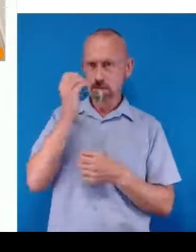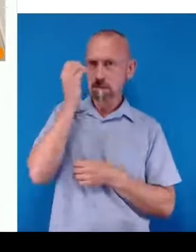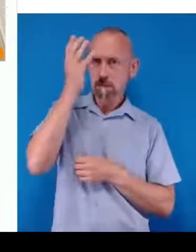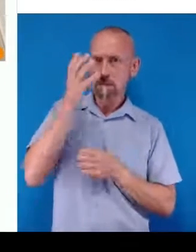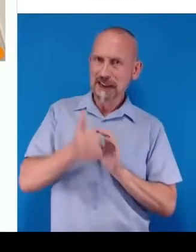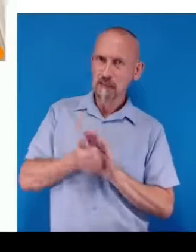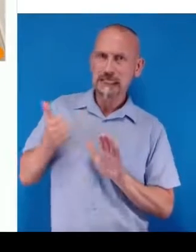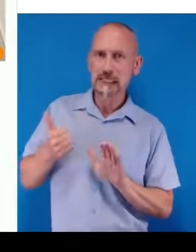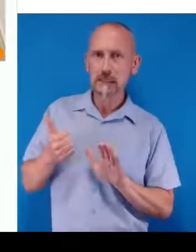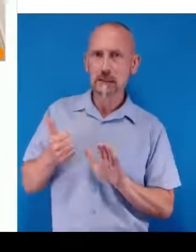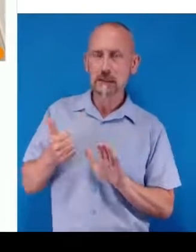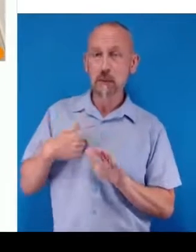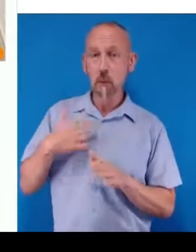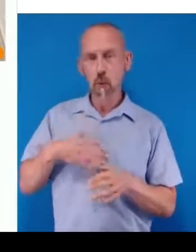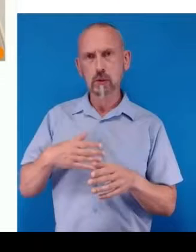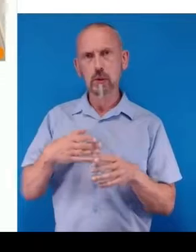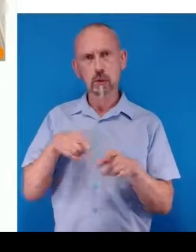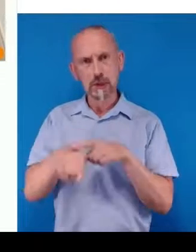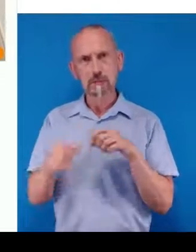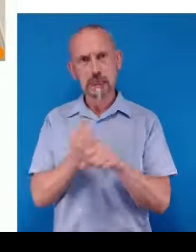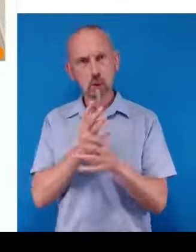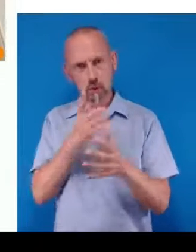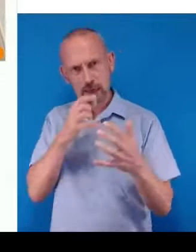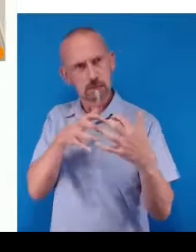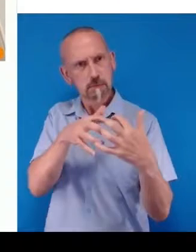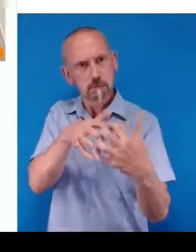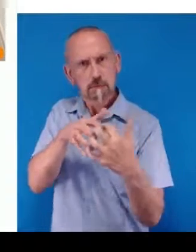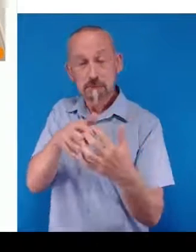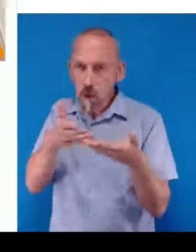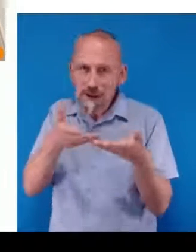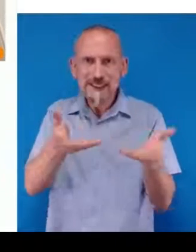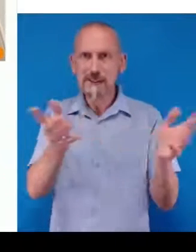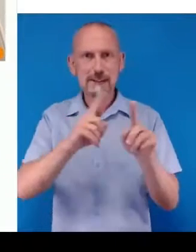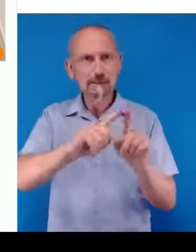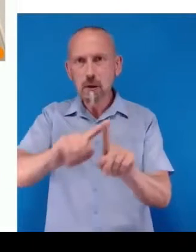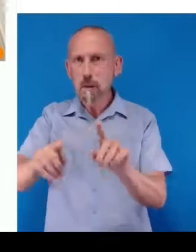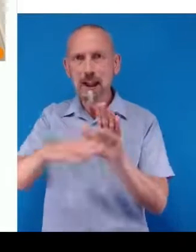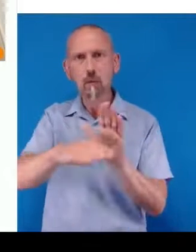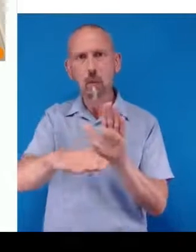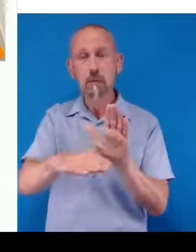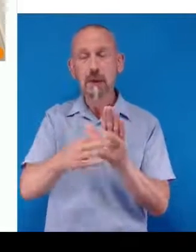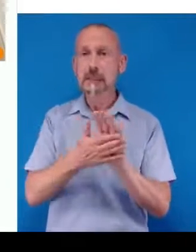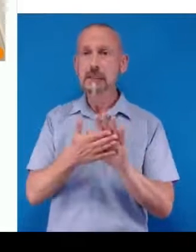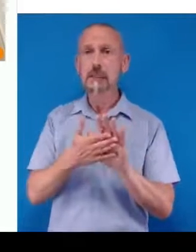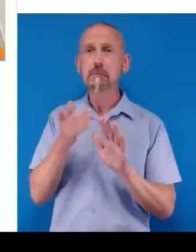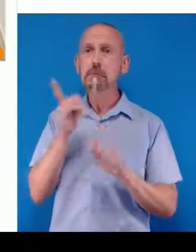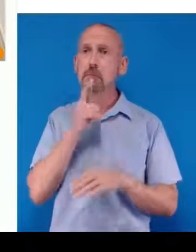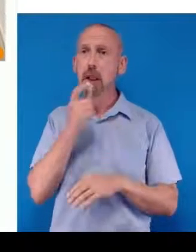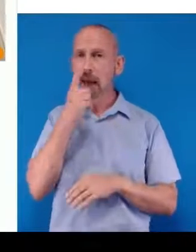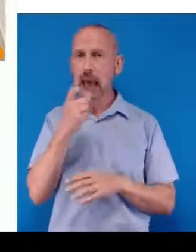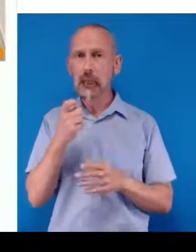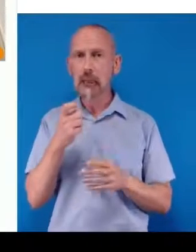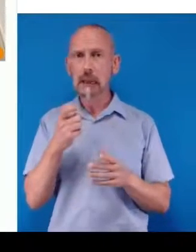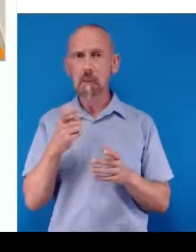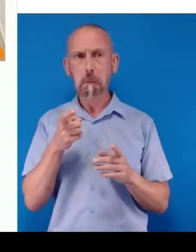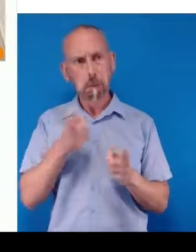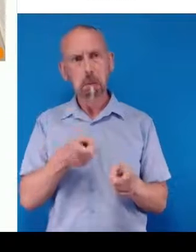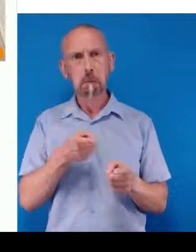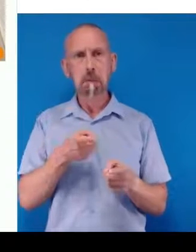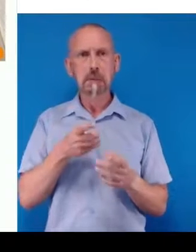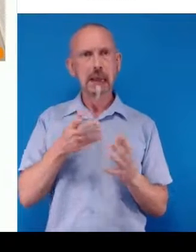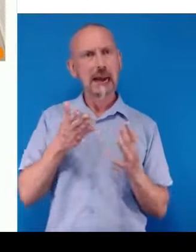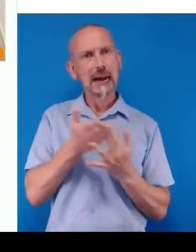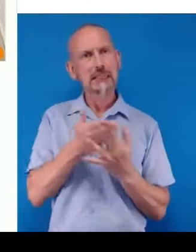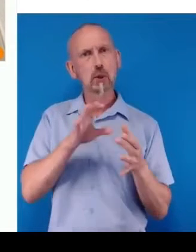so that people can just put this in the middle, and then they don't have to spend money. They don't have to become experts or put stuff in